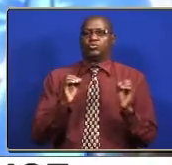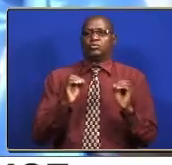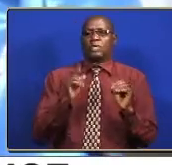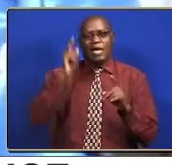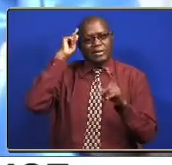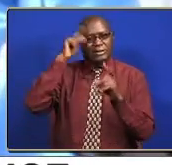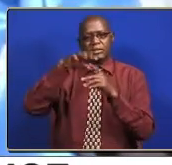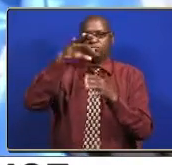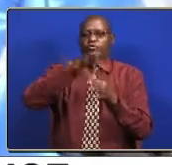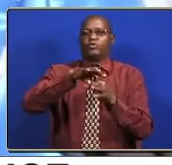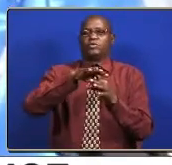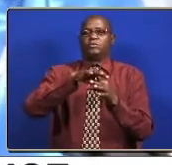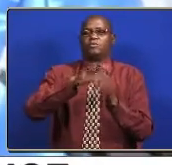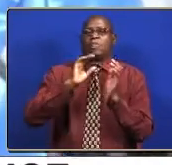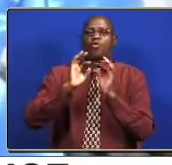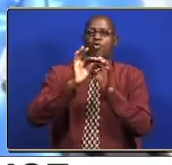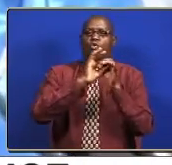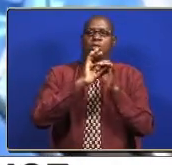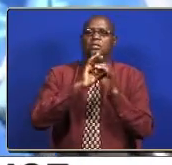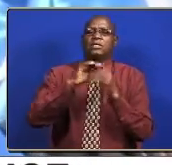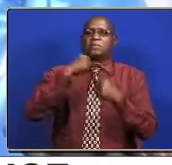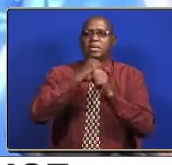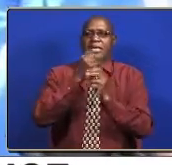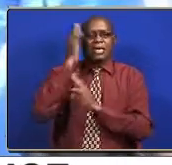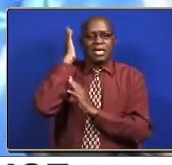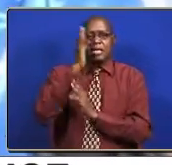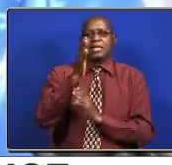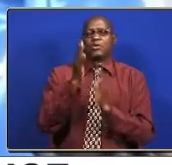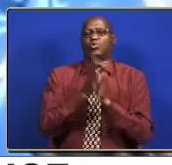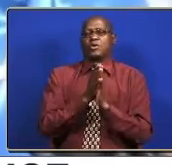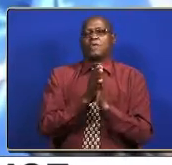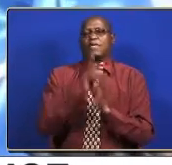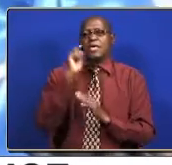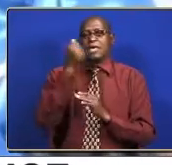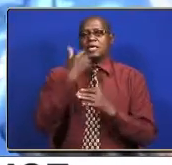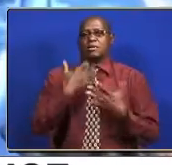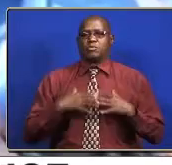Coalition ambao tunaform ni direct na wananchi wa Kenya. Si coalitions